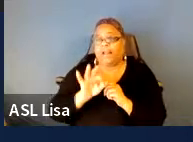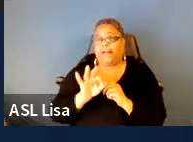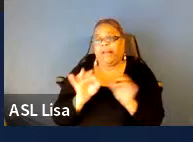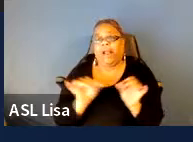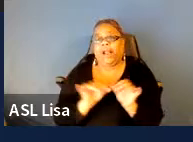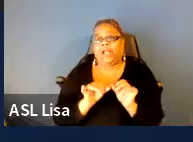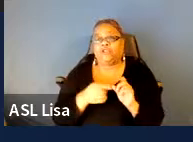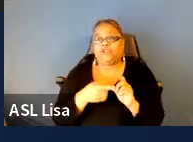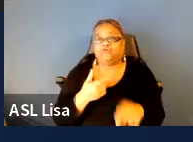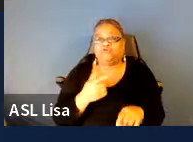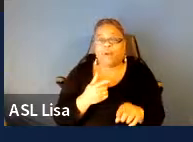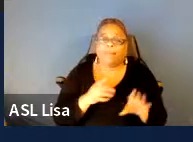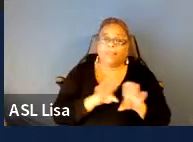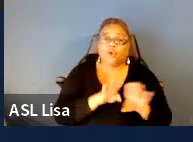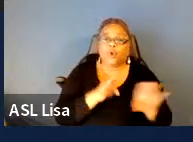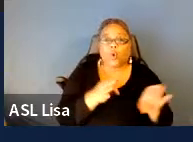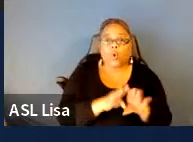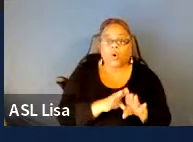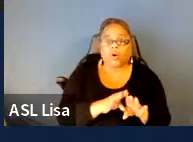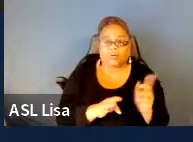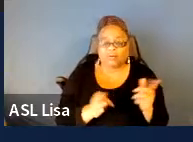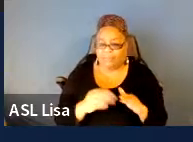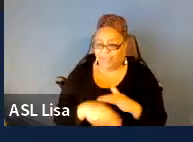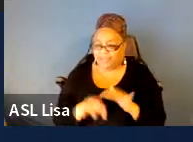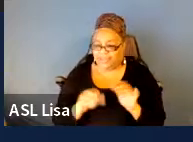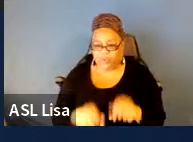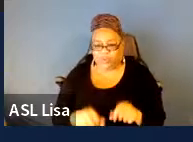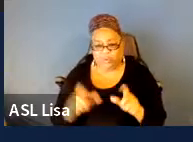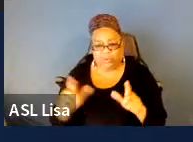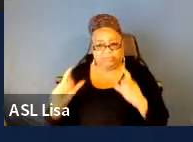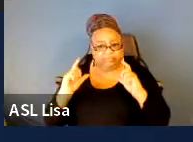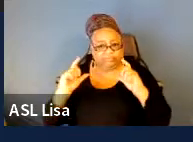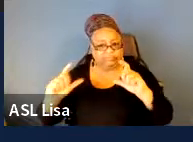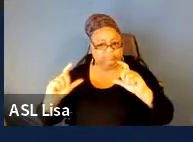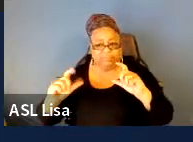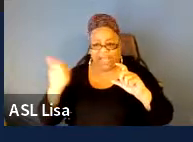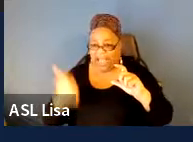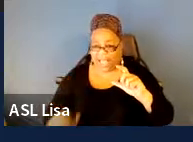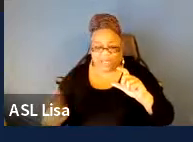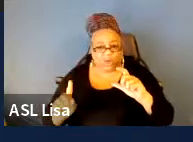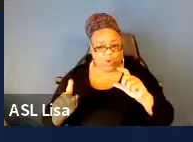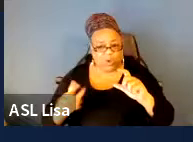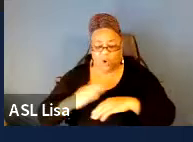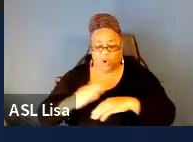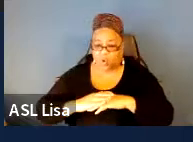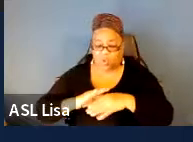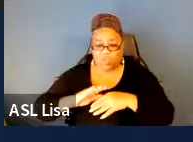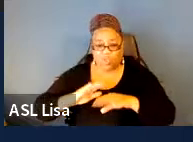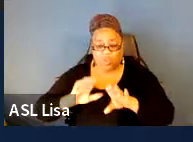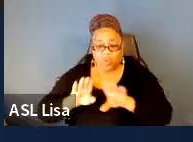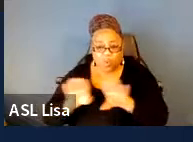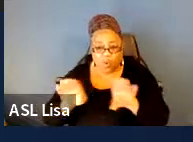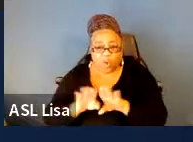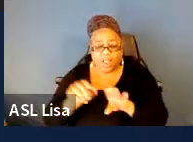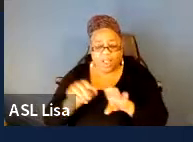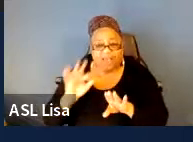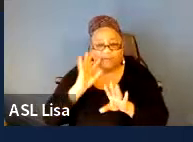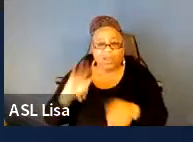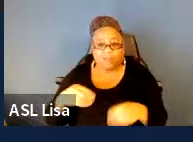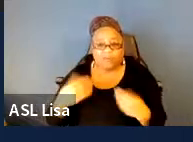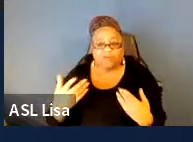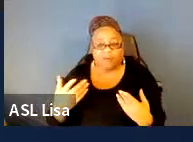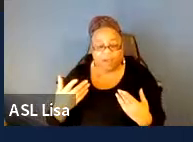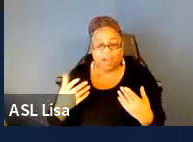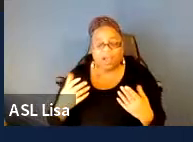side of the door. You can basically put that sign anywhere along that wall as long as you can provide that clear floor